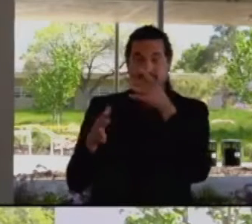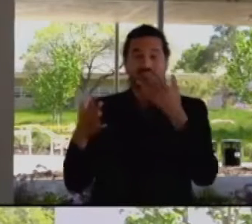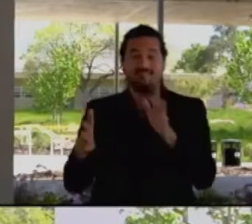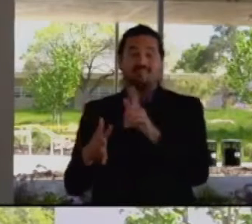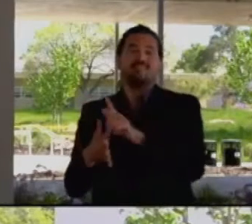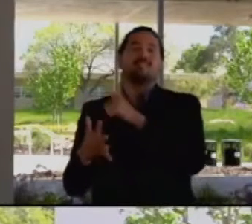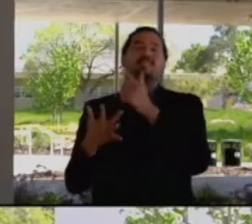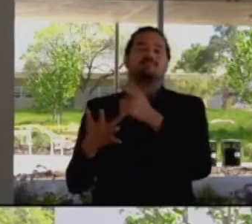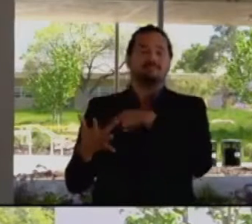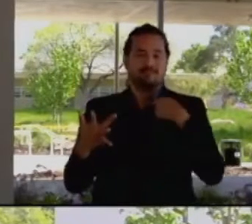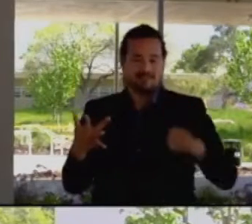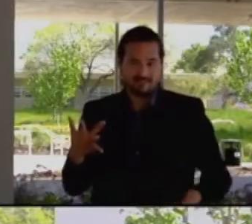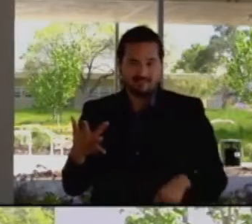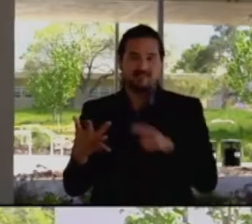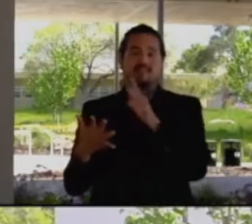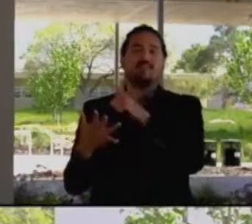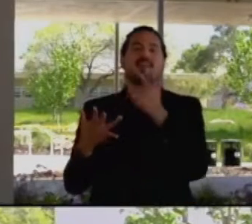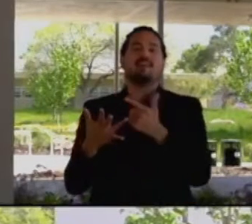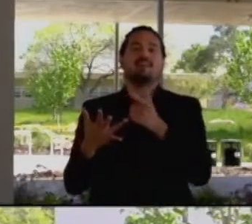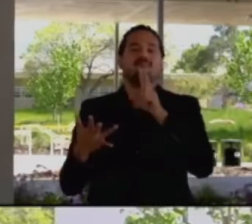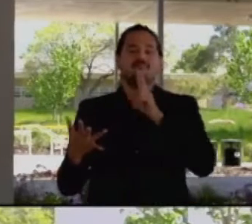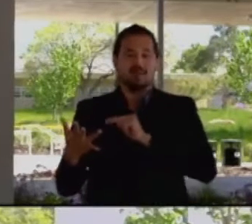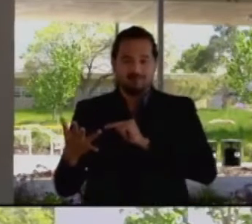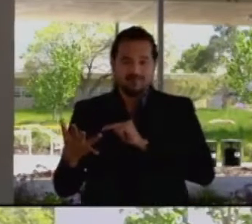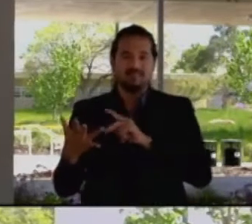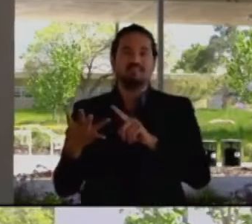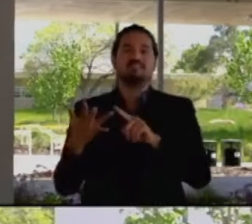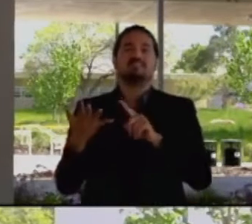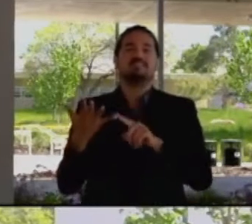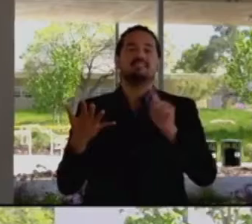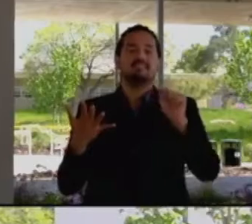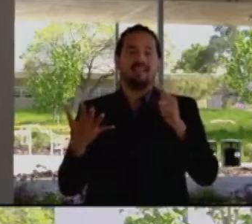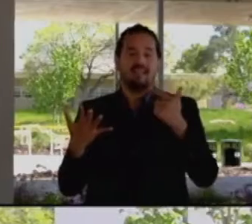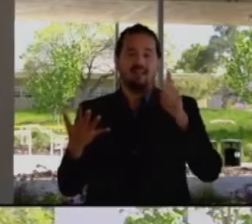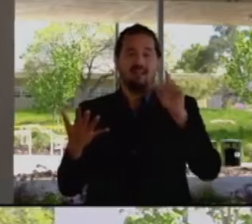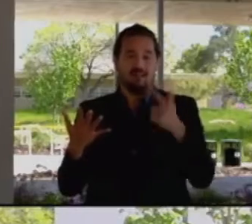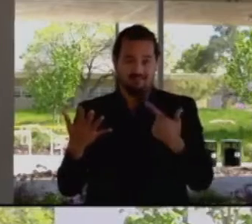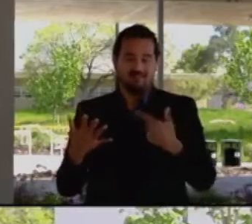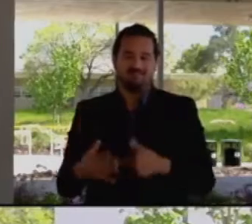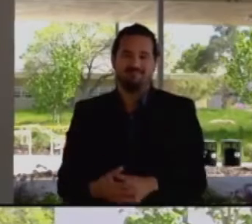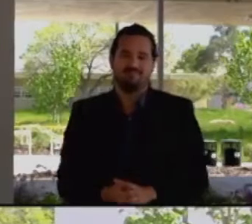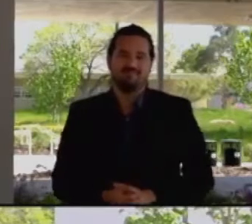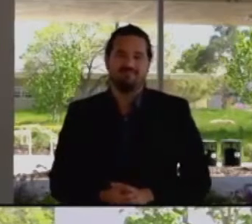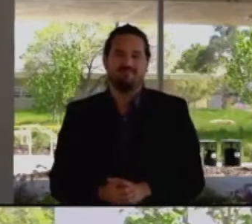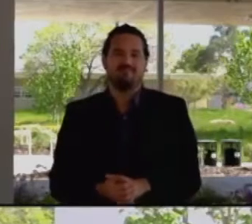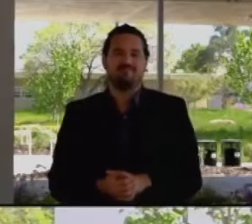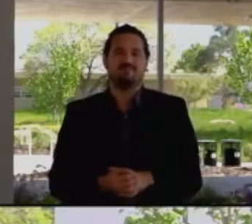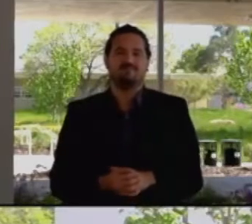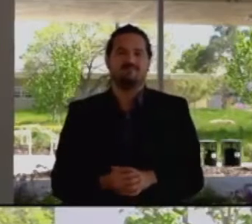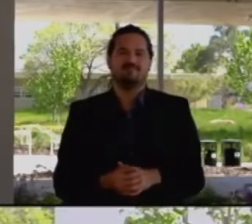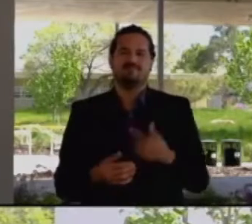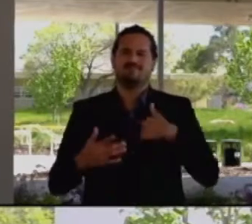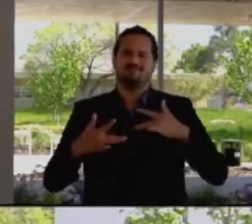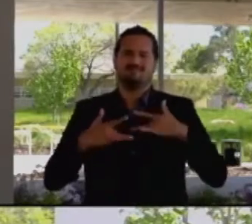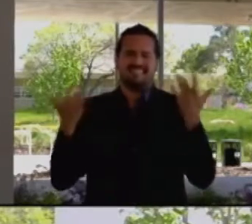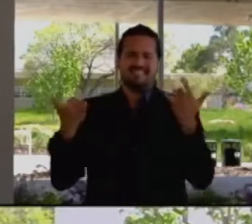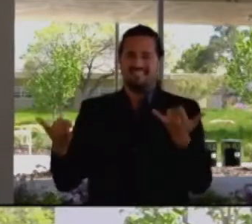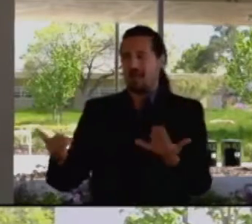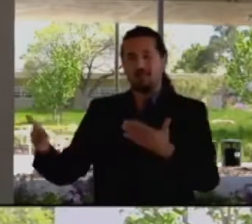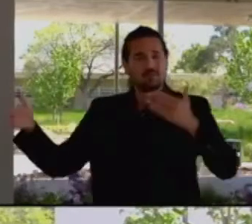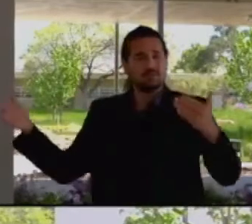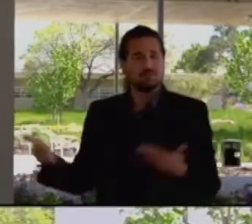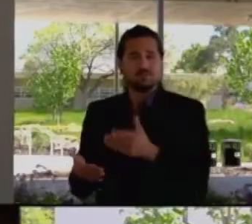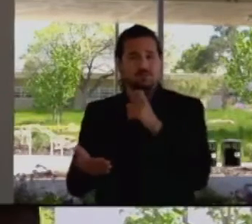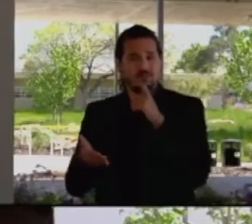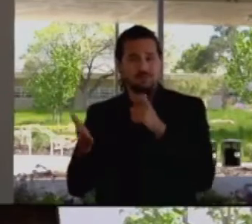Vietnamese, and Tagalog. All right, without any further ado, it is my honor to introduce Dr. Marty Fenstersheif. Thank you.